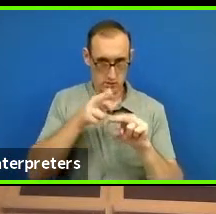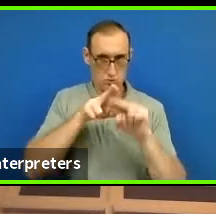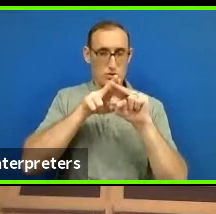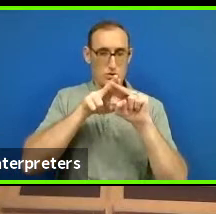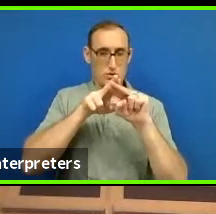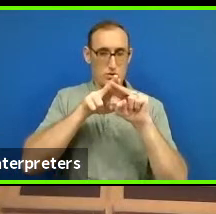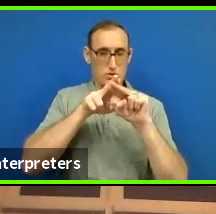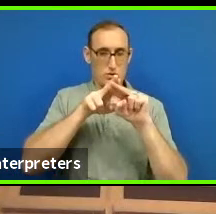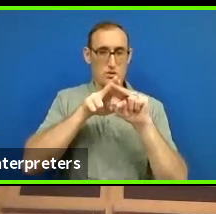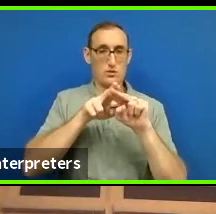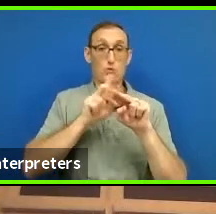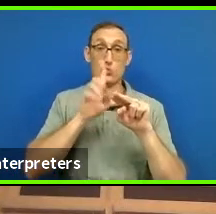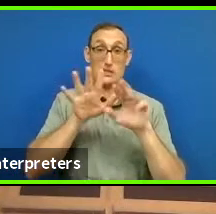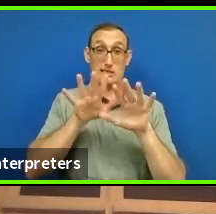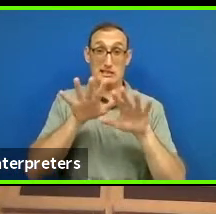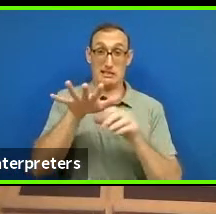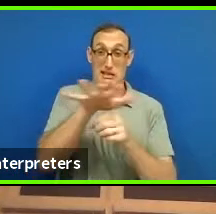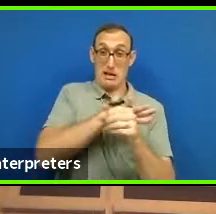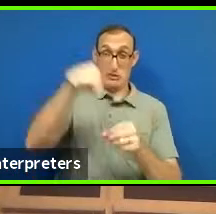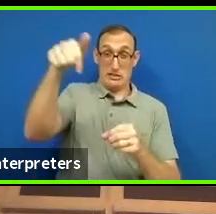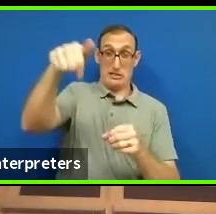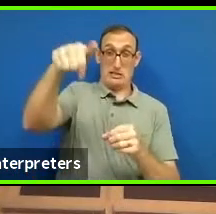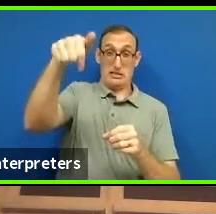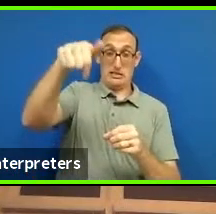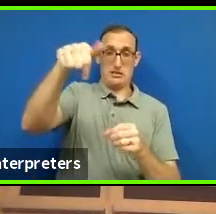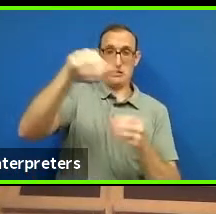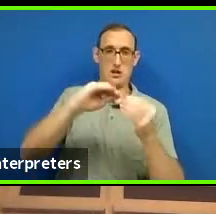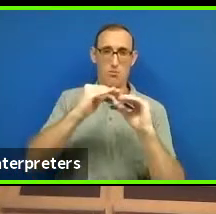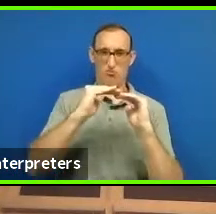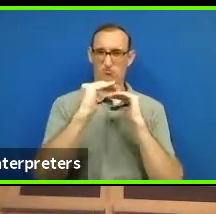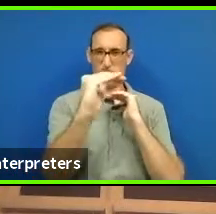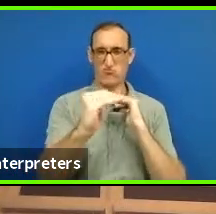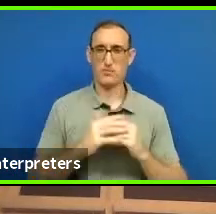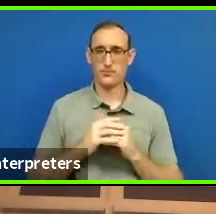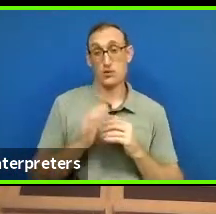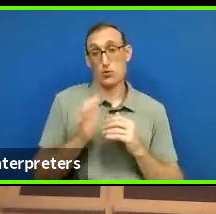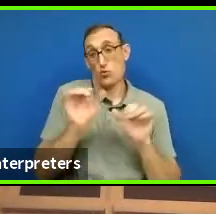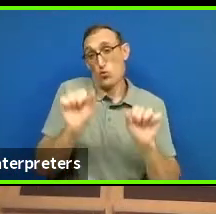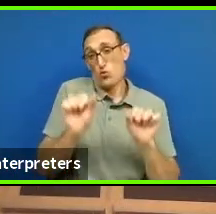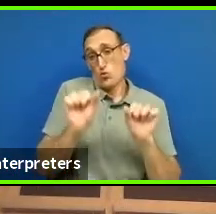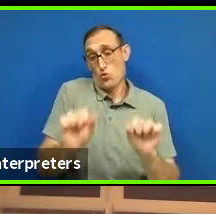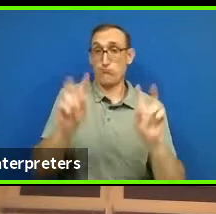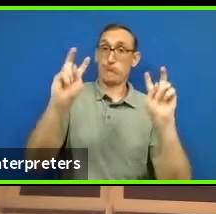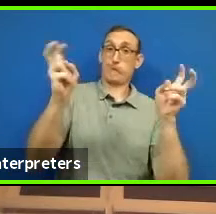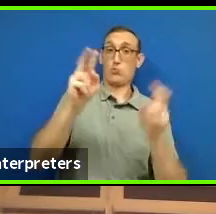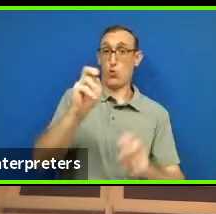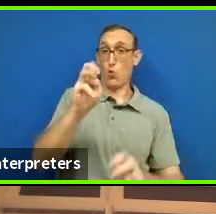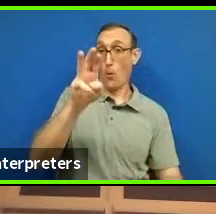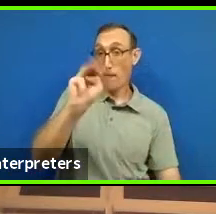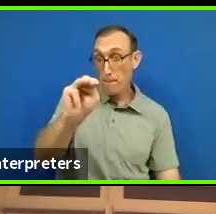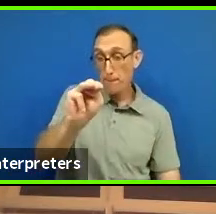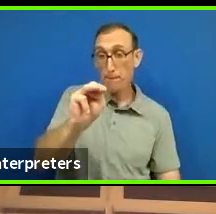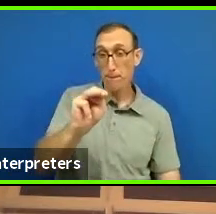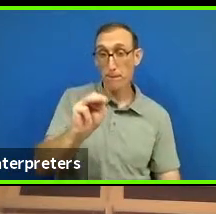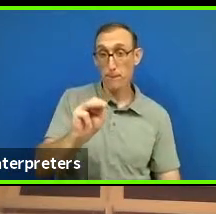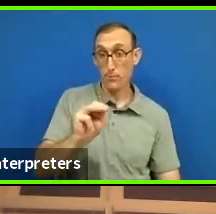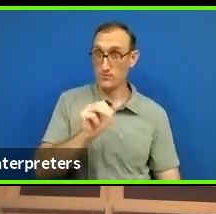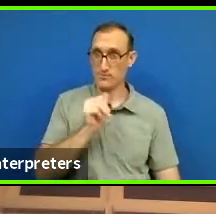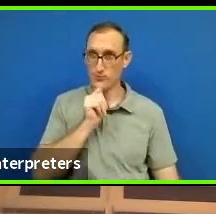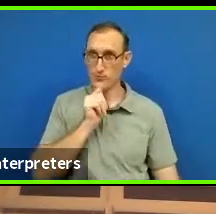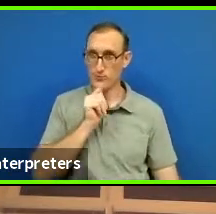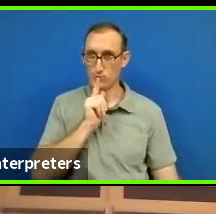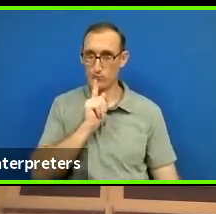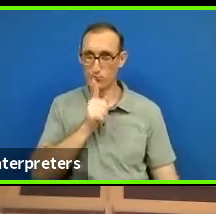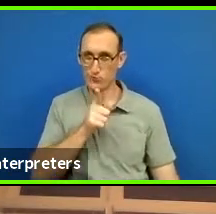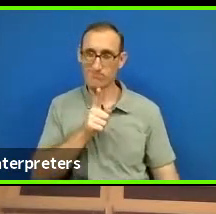are stable. And this could be our norm, and we're not sure, and that's why we're trying to be sure that